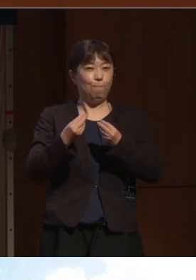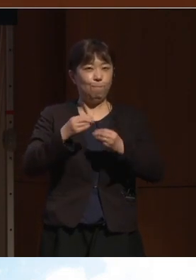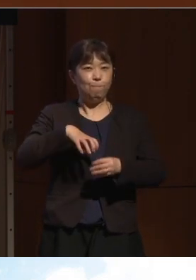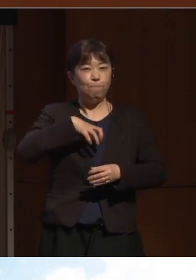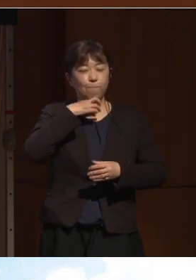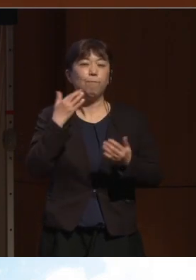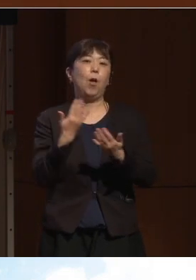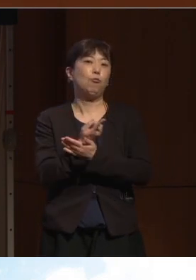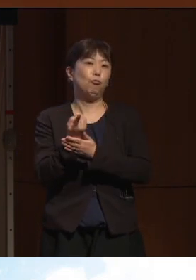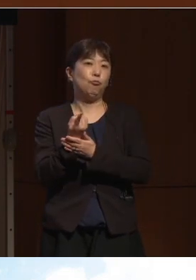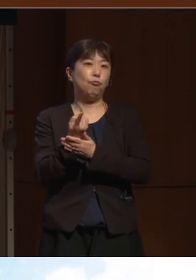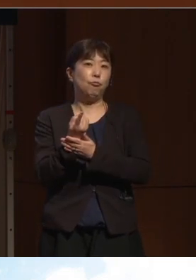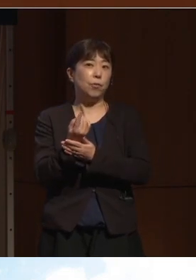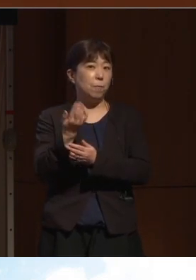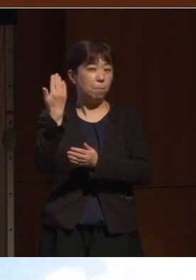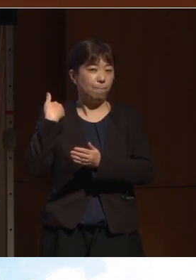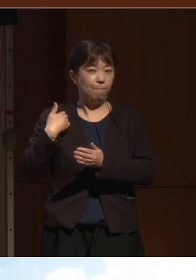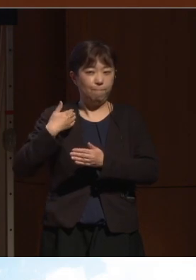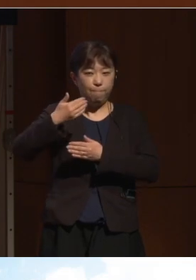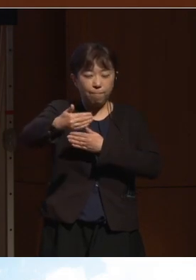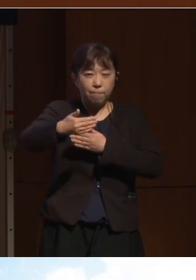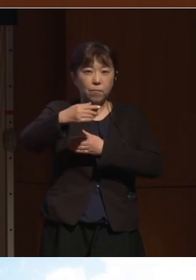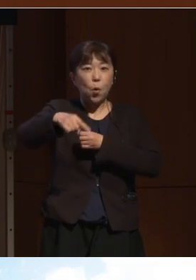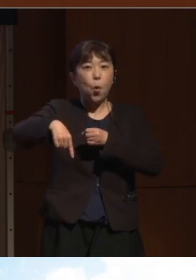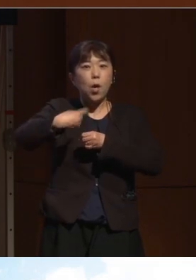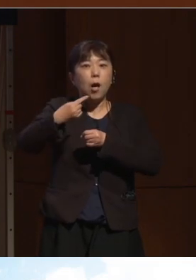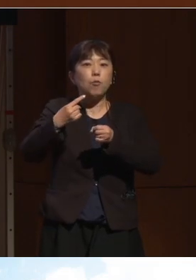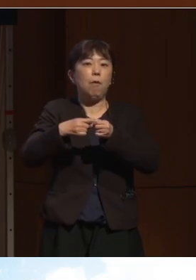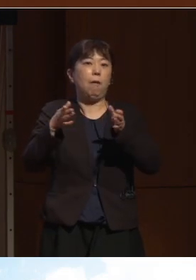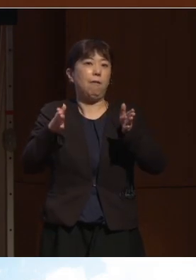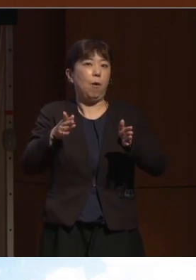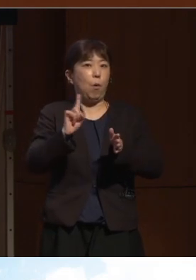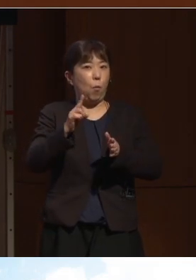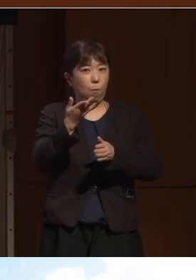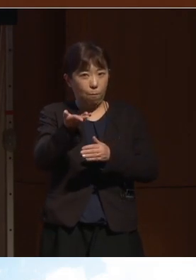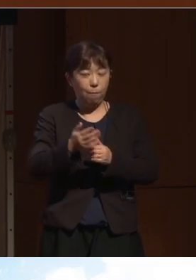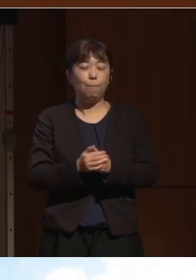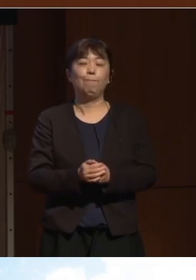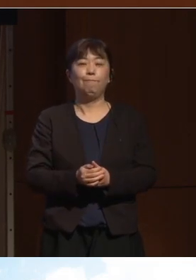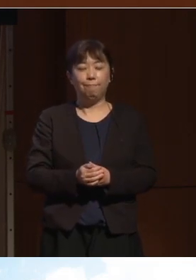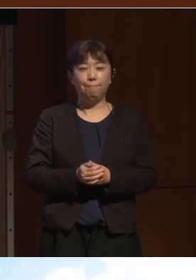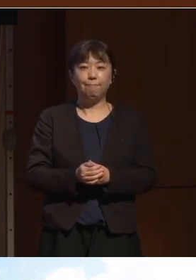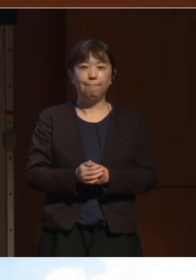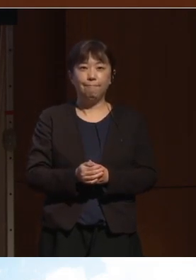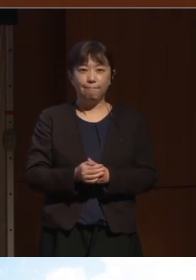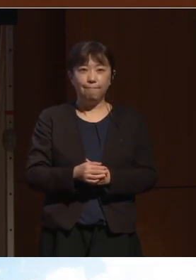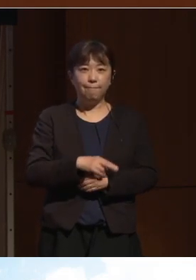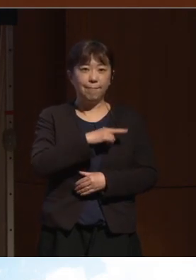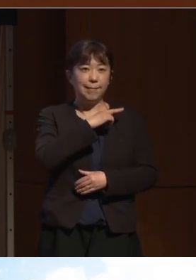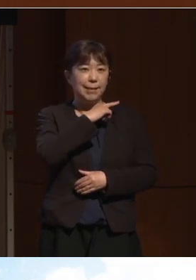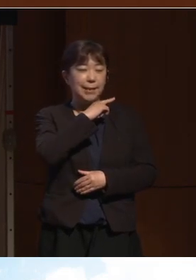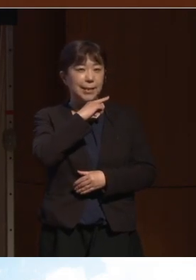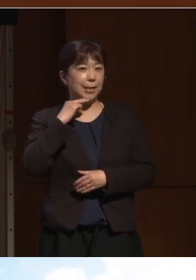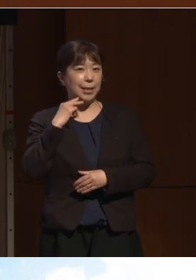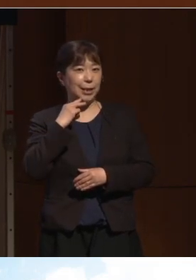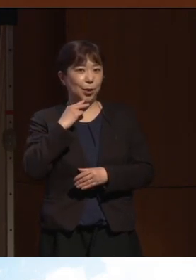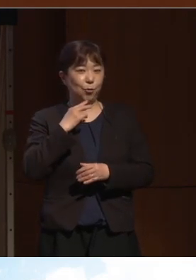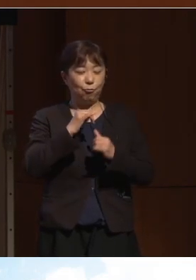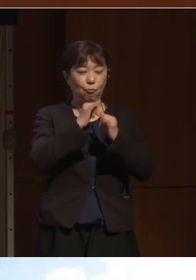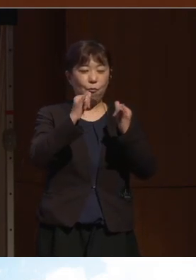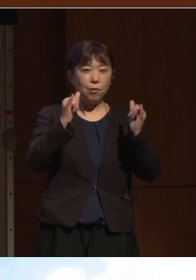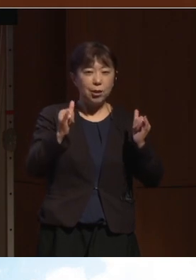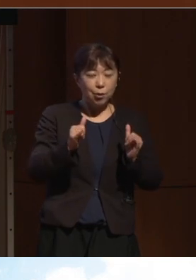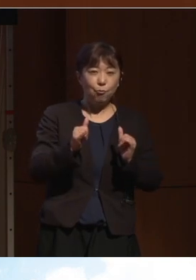years and projected forward. It doesn't take a genius to see how quickly the UK population is changing in shape. A great